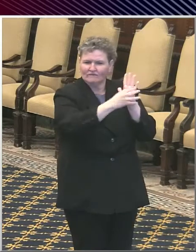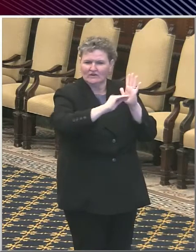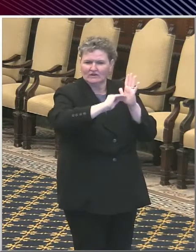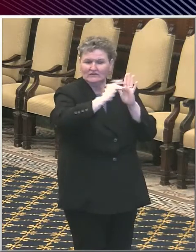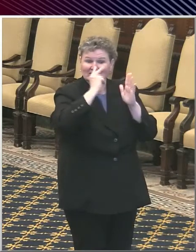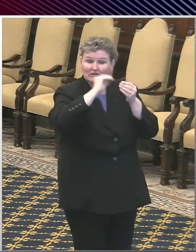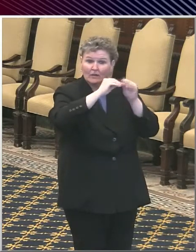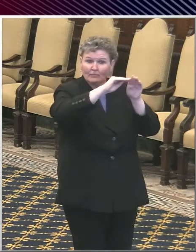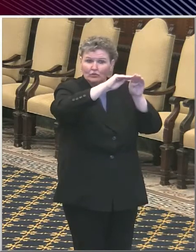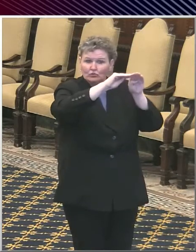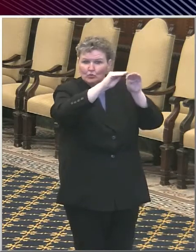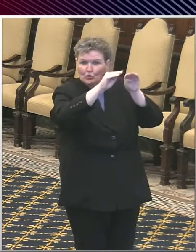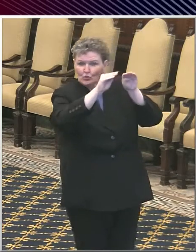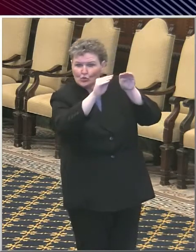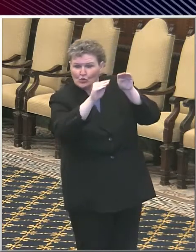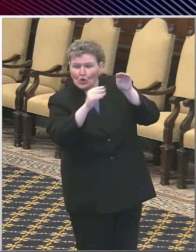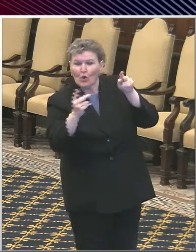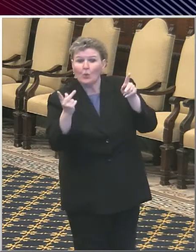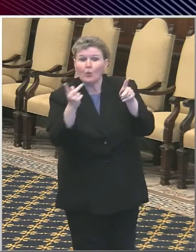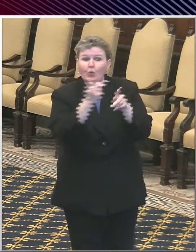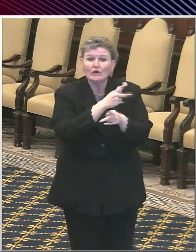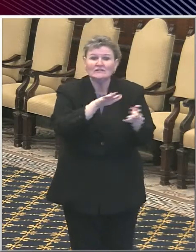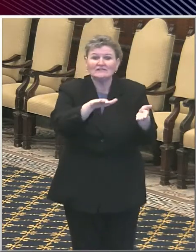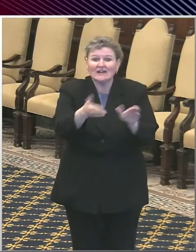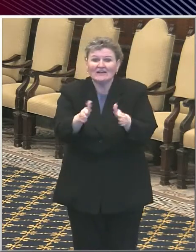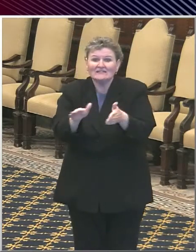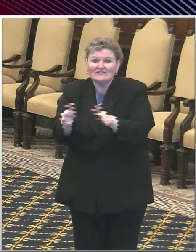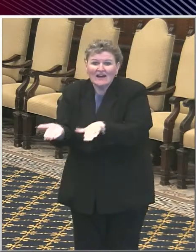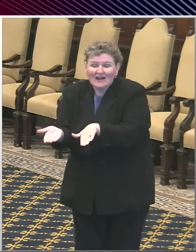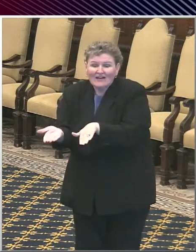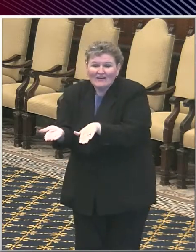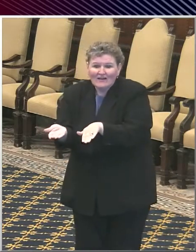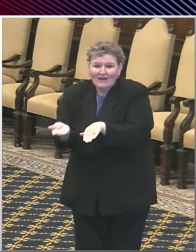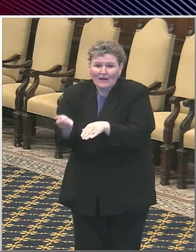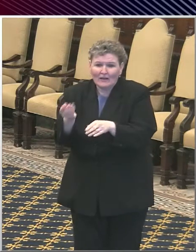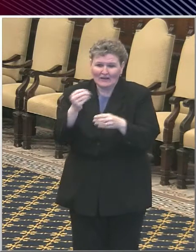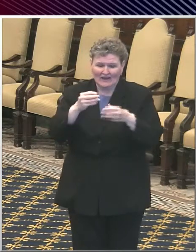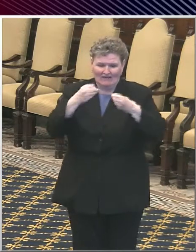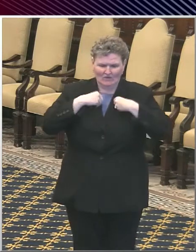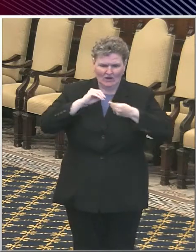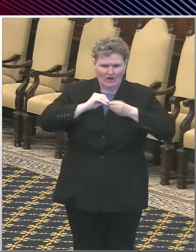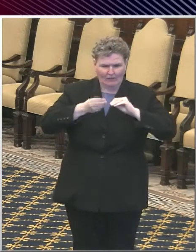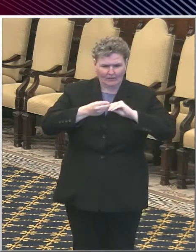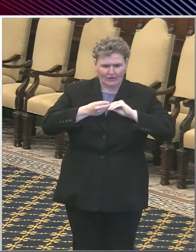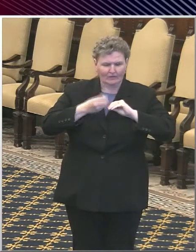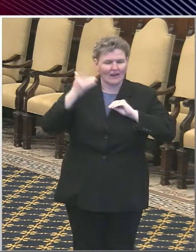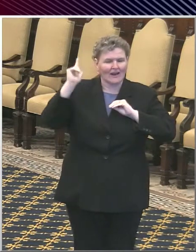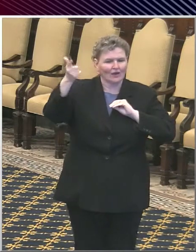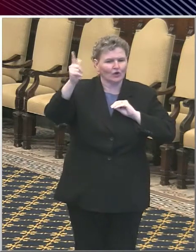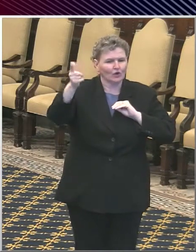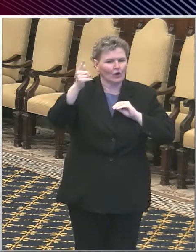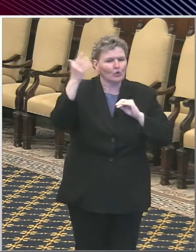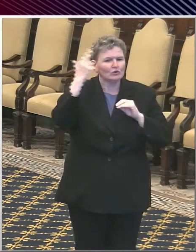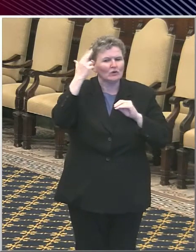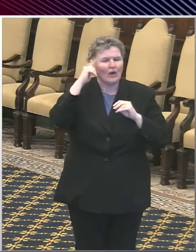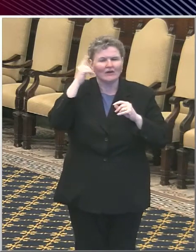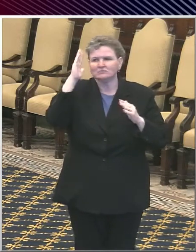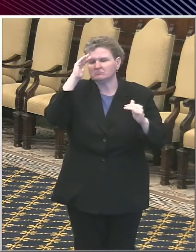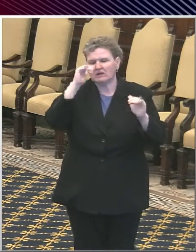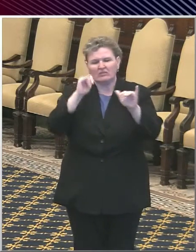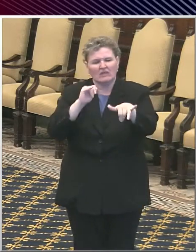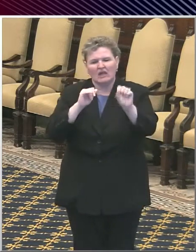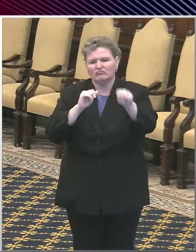tested positive since this time yesterday. There's 7 inmates in the facility right now that are currently testing positive. I do have some sad